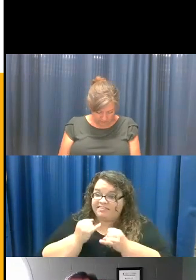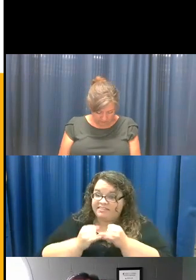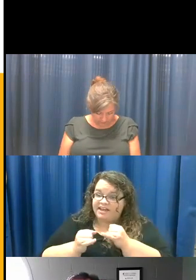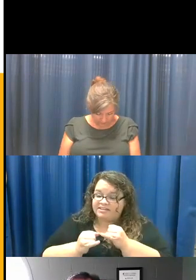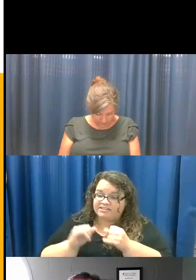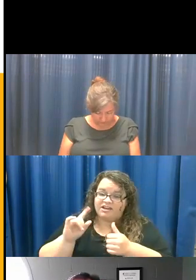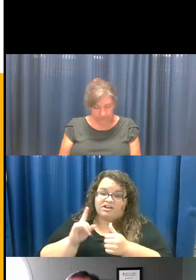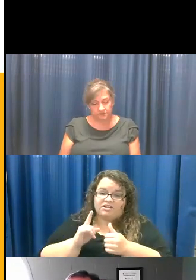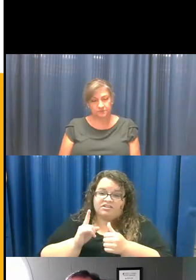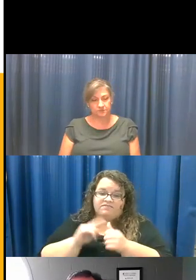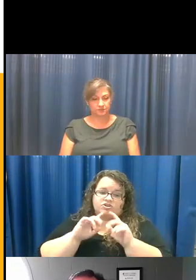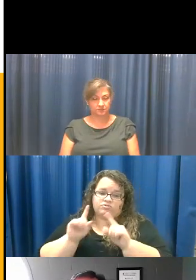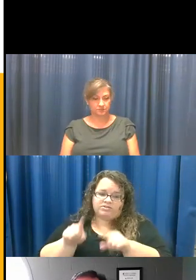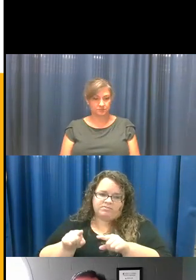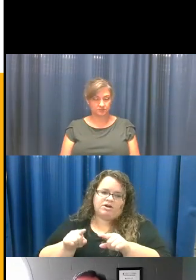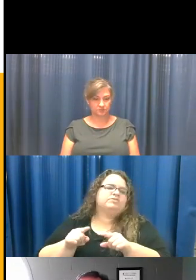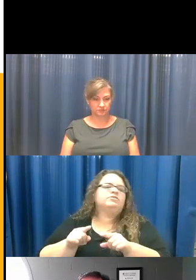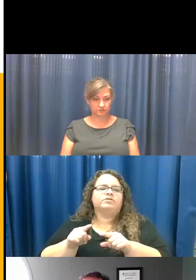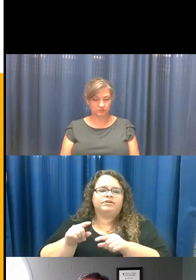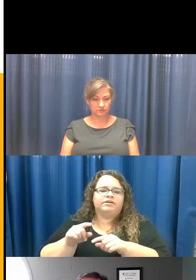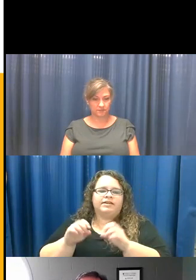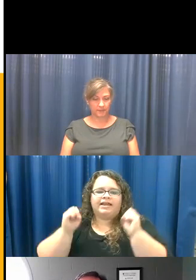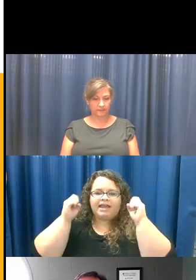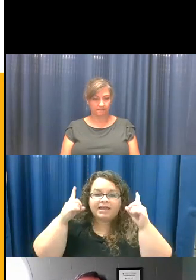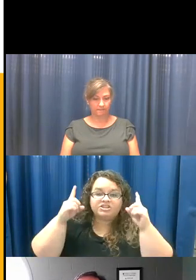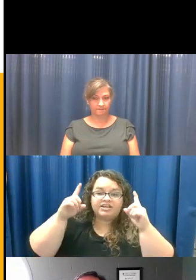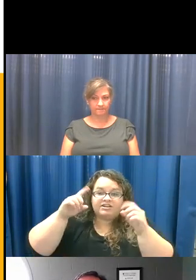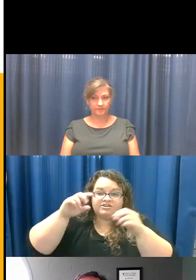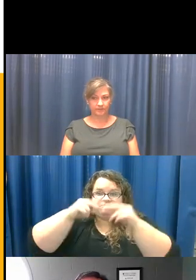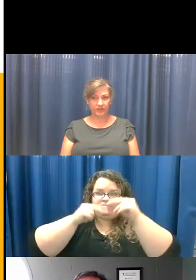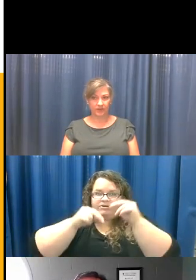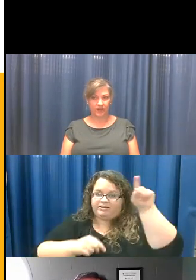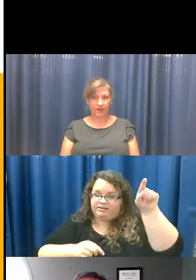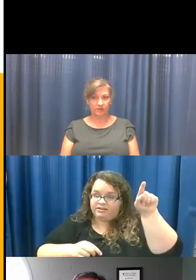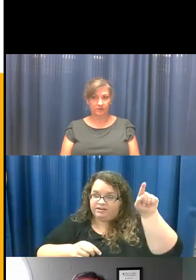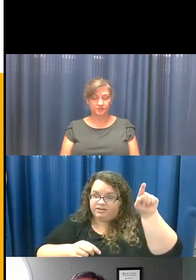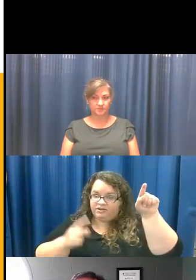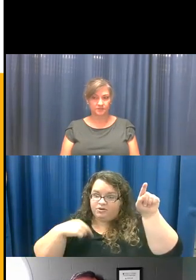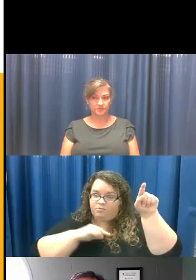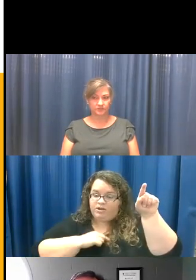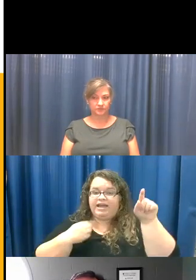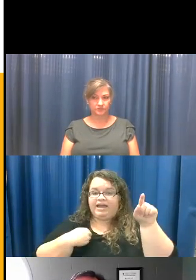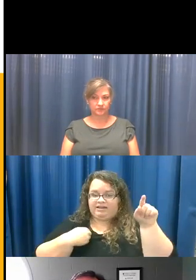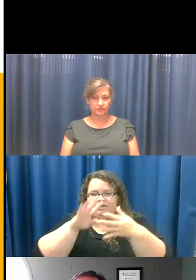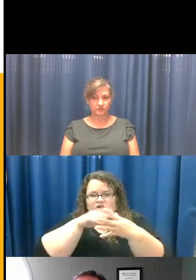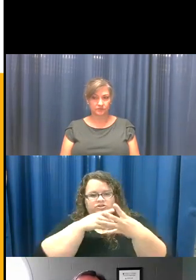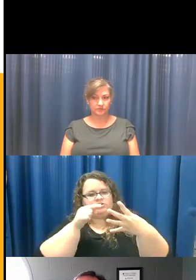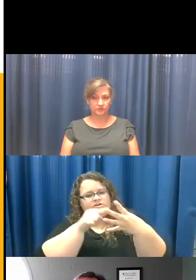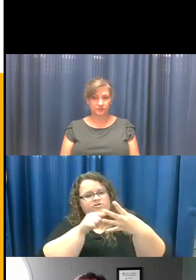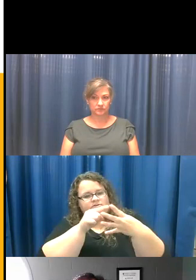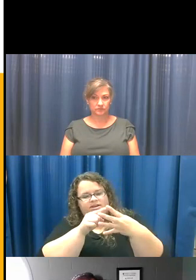Education Complex. This past week, we were scheduled to have the Capital Development Committee from the legislature